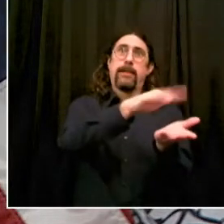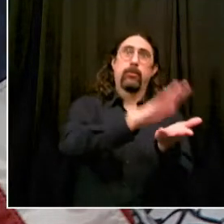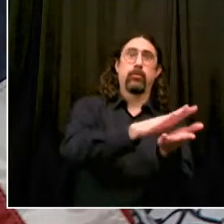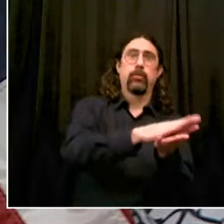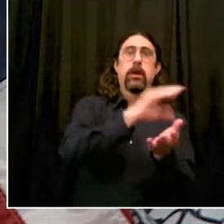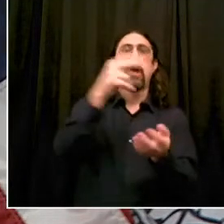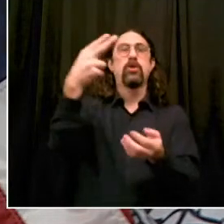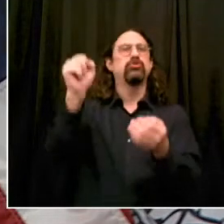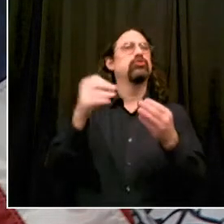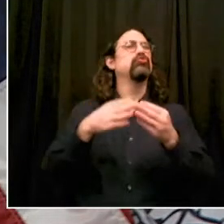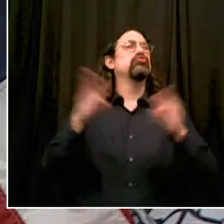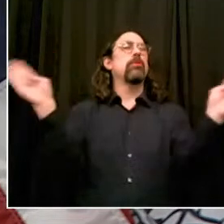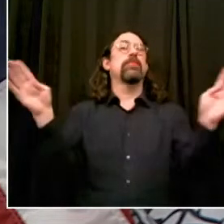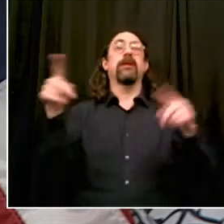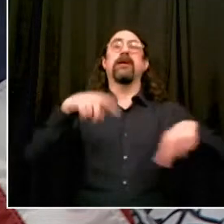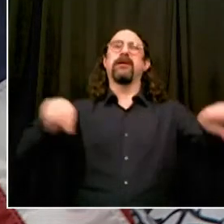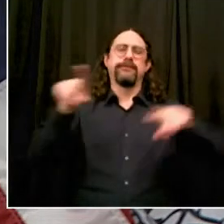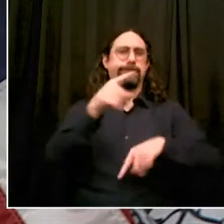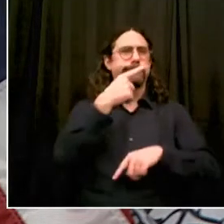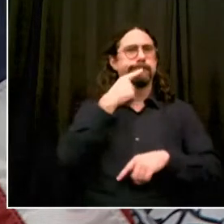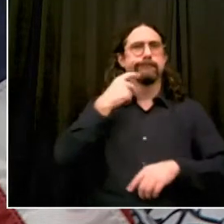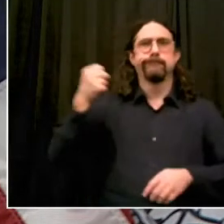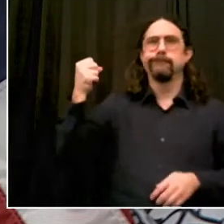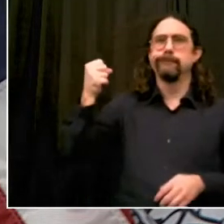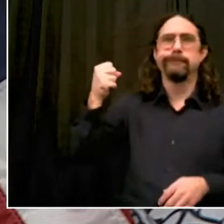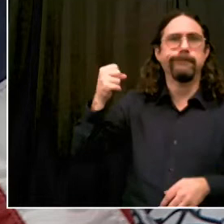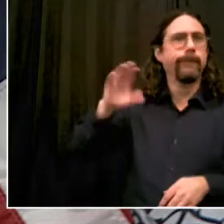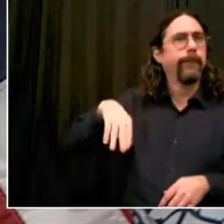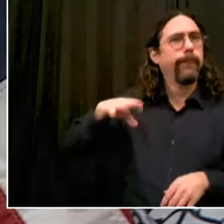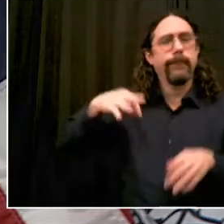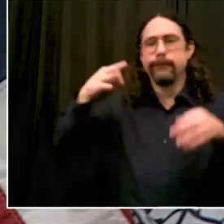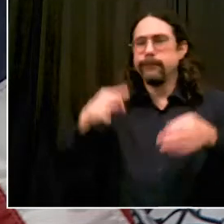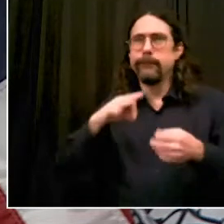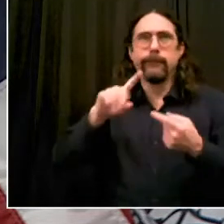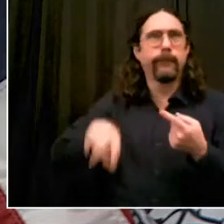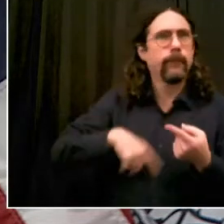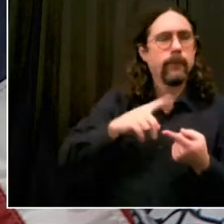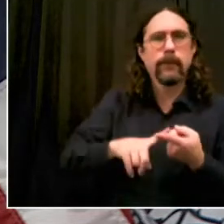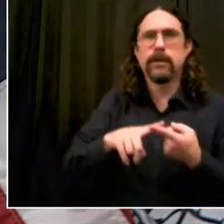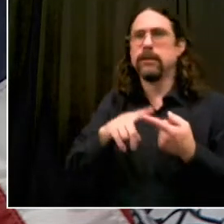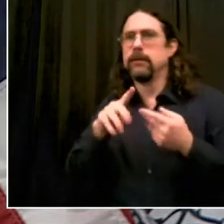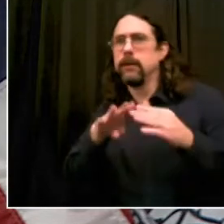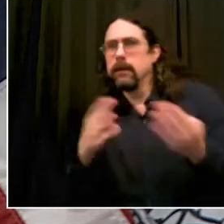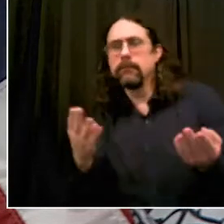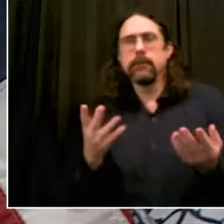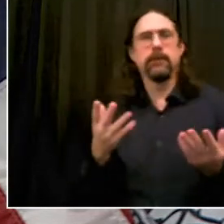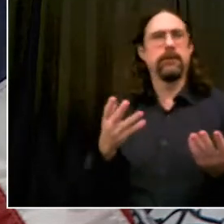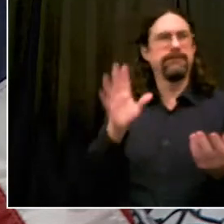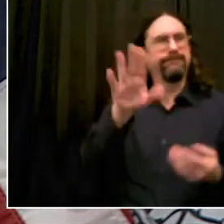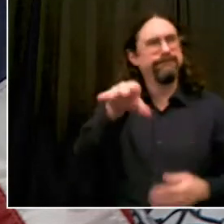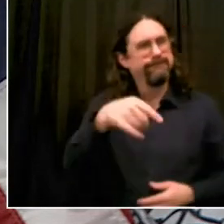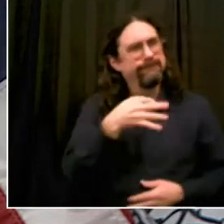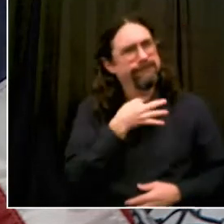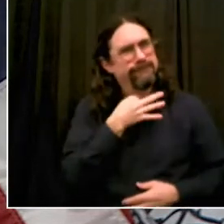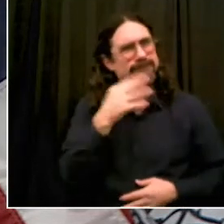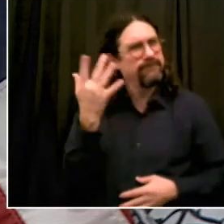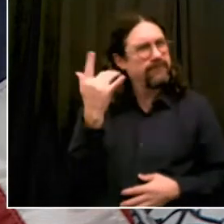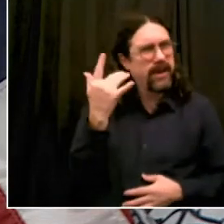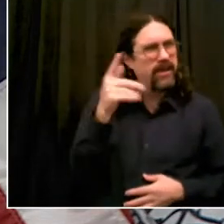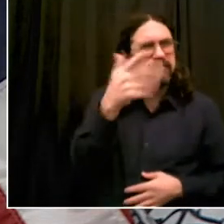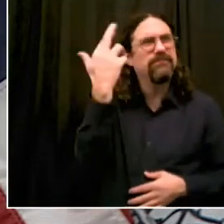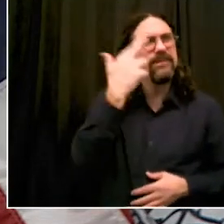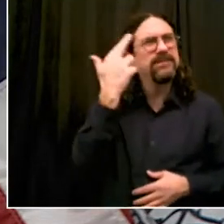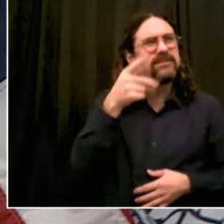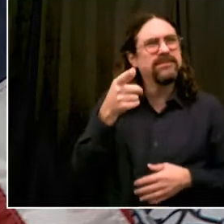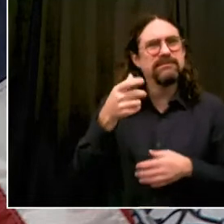been suggested. What's the reason for the phasing in? Jillian, you're right. The amount of testing is a crucial piece of the equation. So